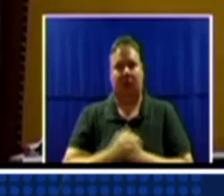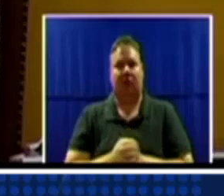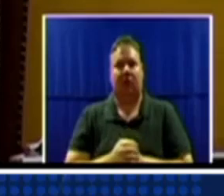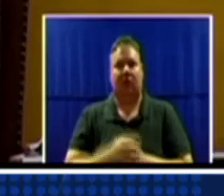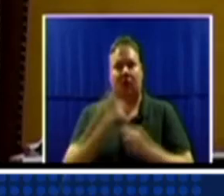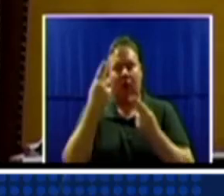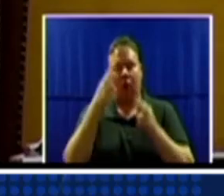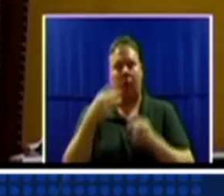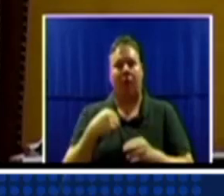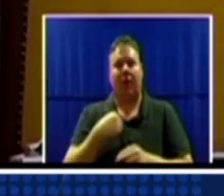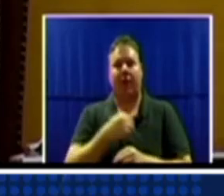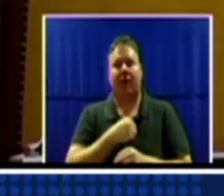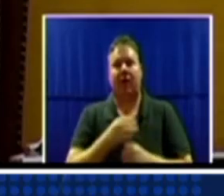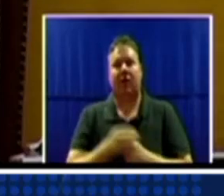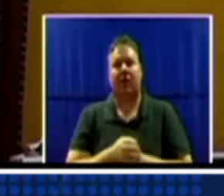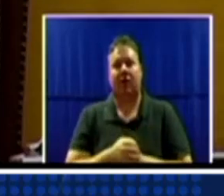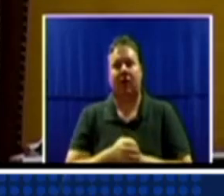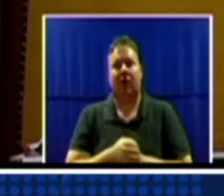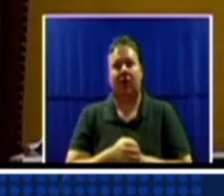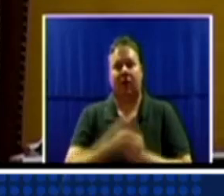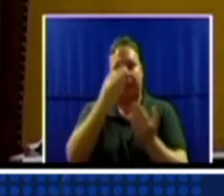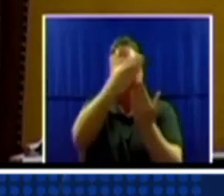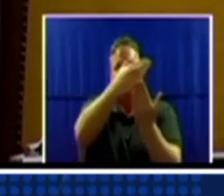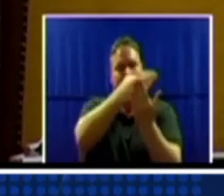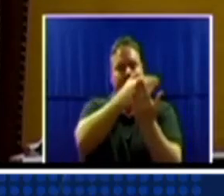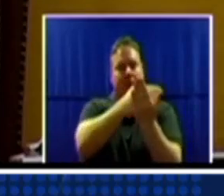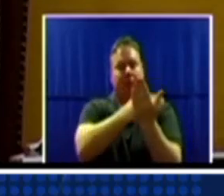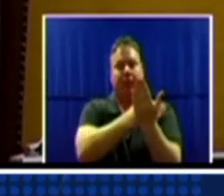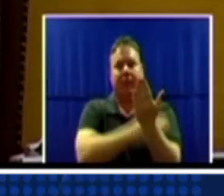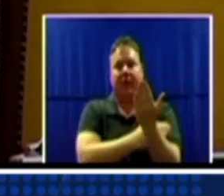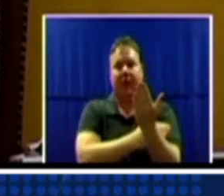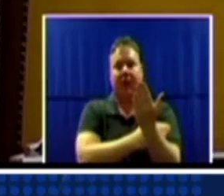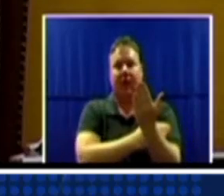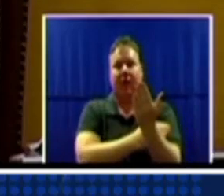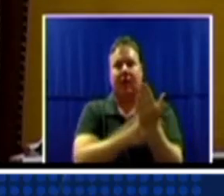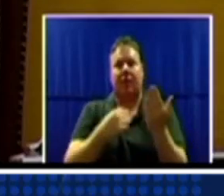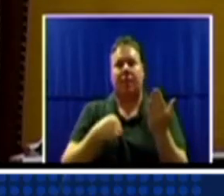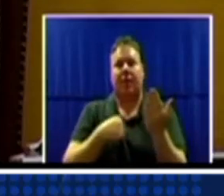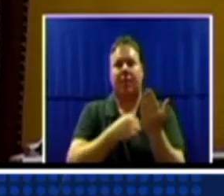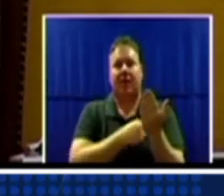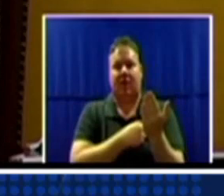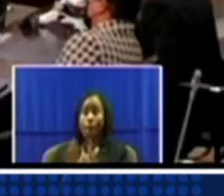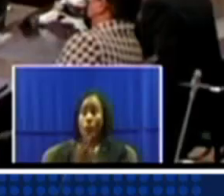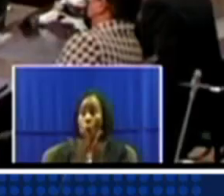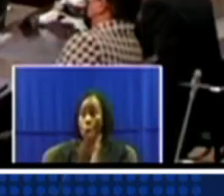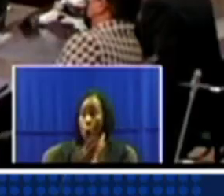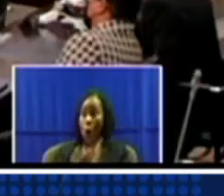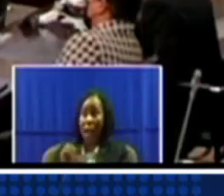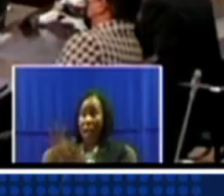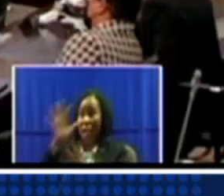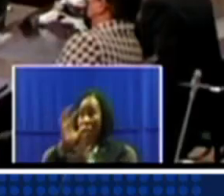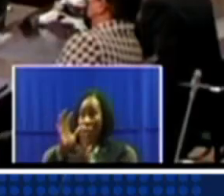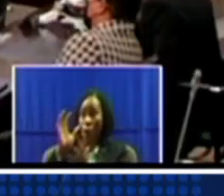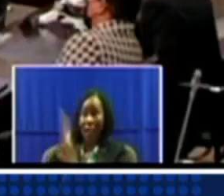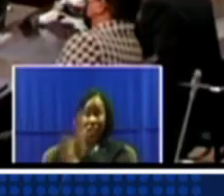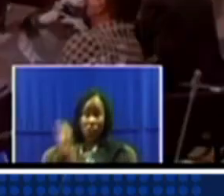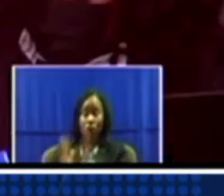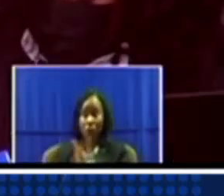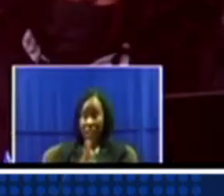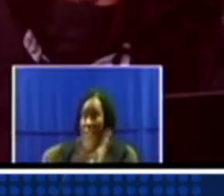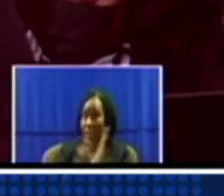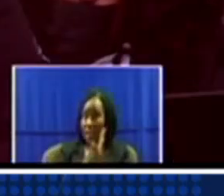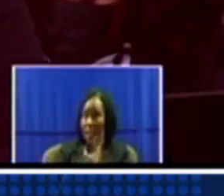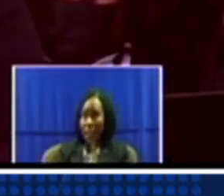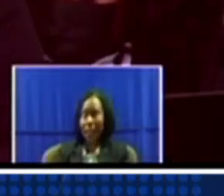Africans should actually allow for that process to take place. Once this vote goes against him, I think definitely